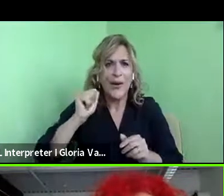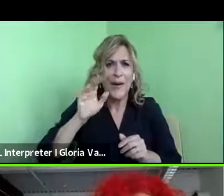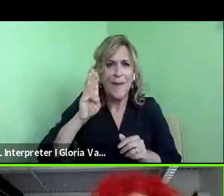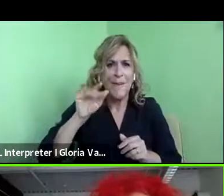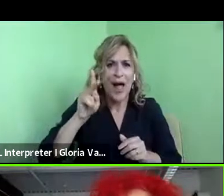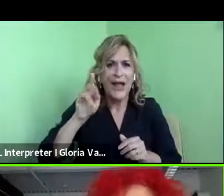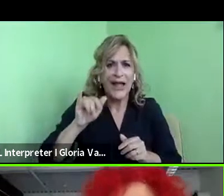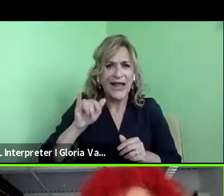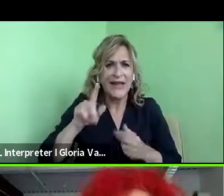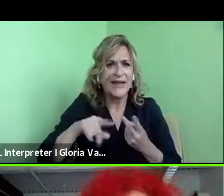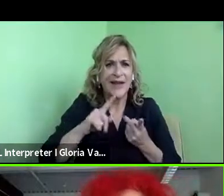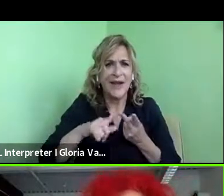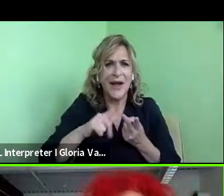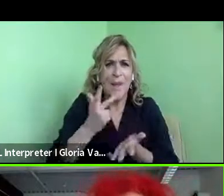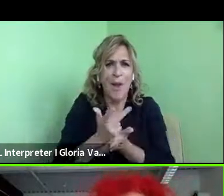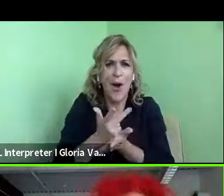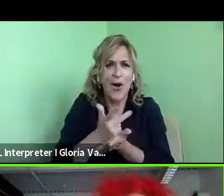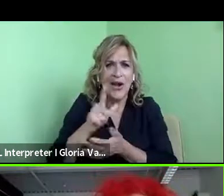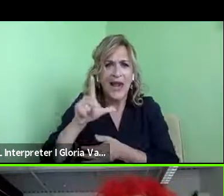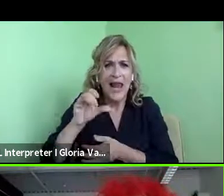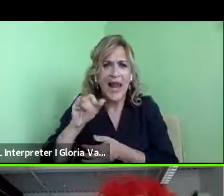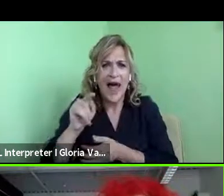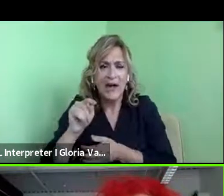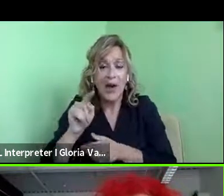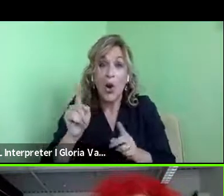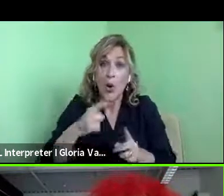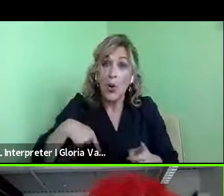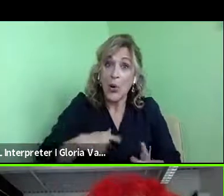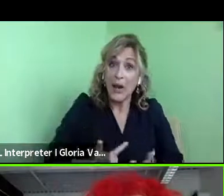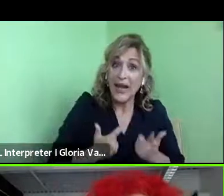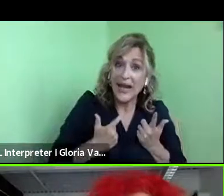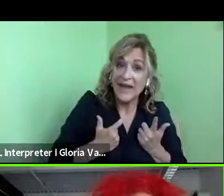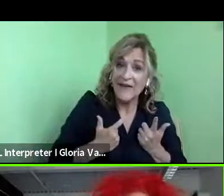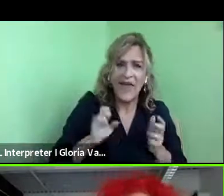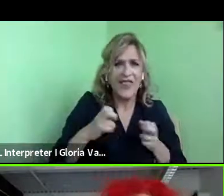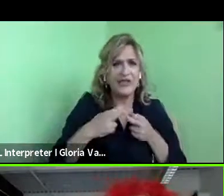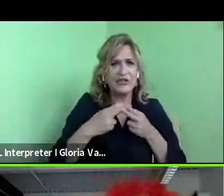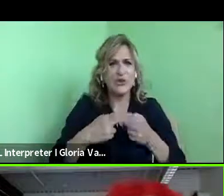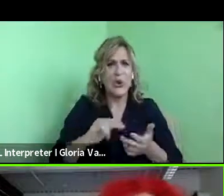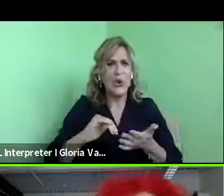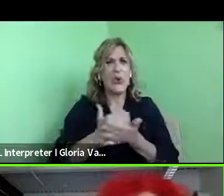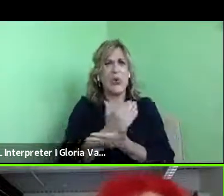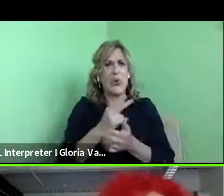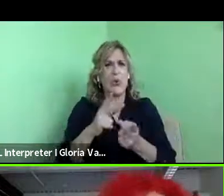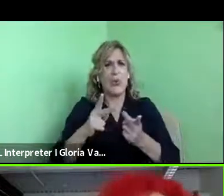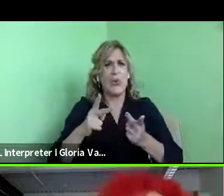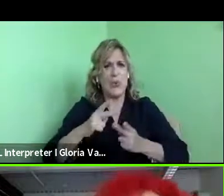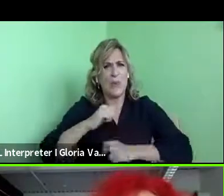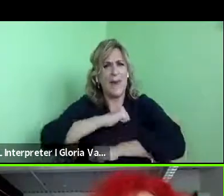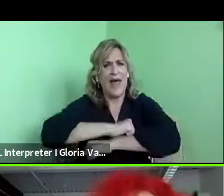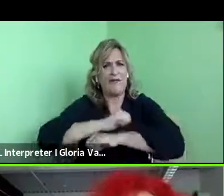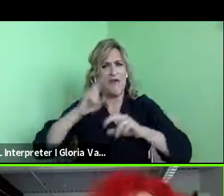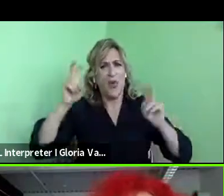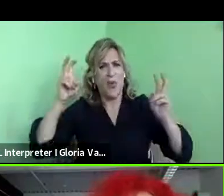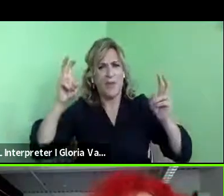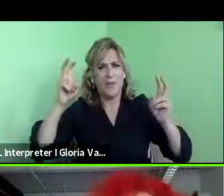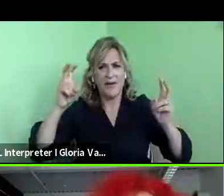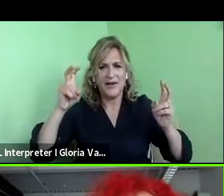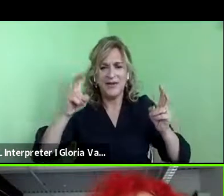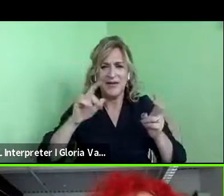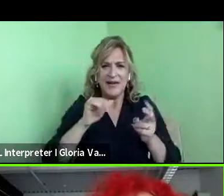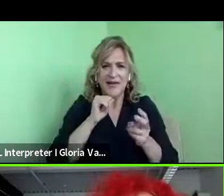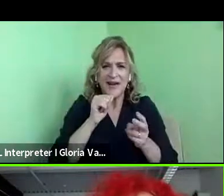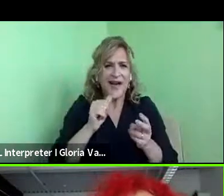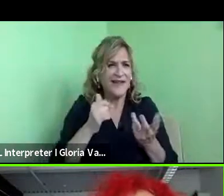lot, like where we live. Like, that's a new platform, right? So bomb. And like, ways to not always think,